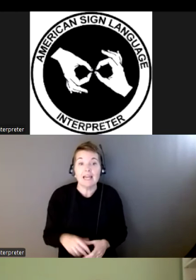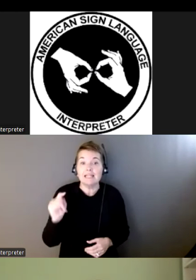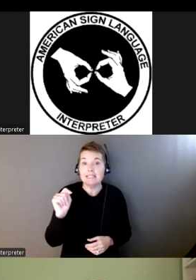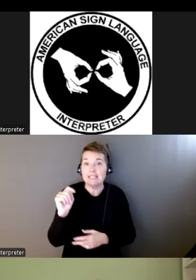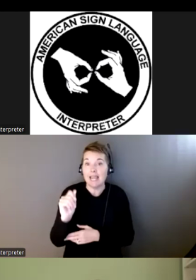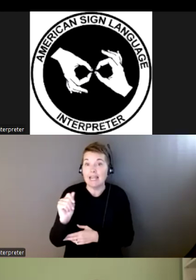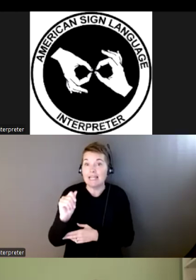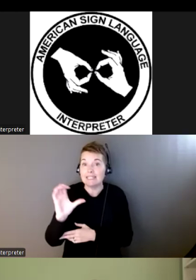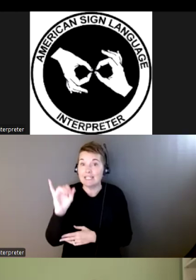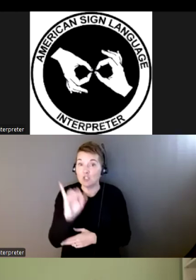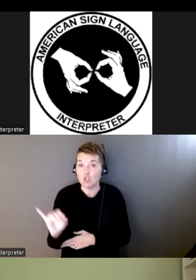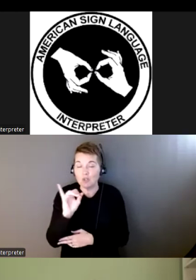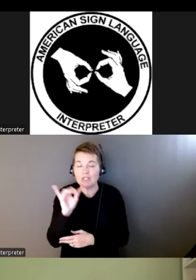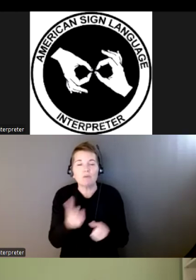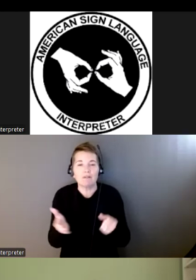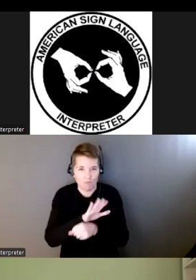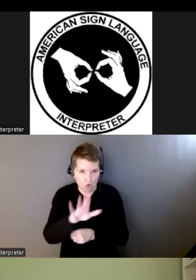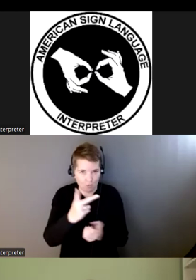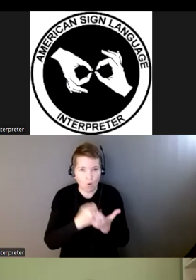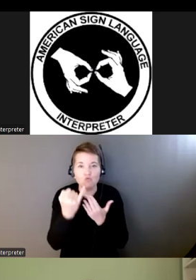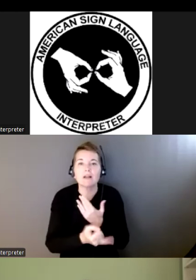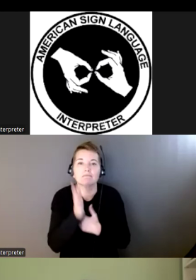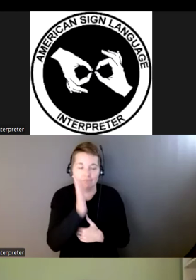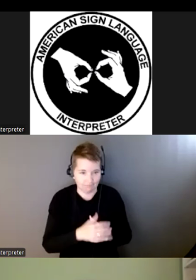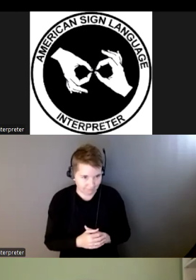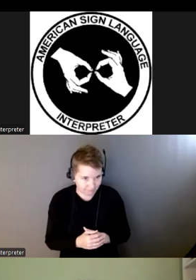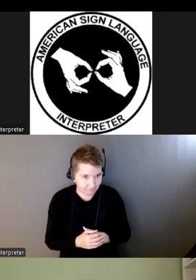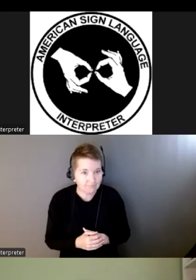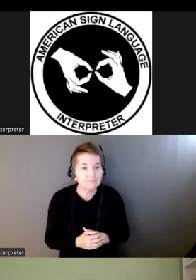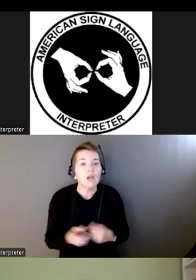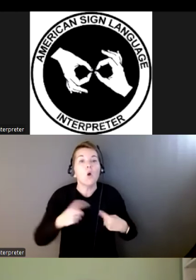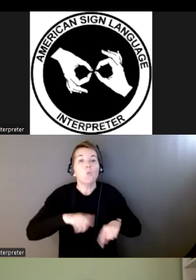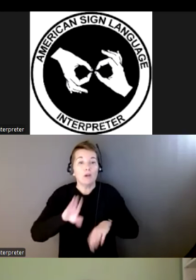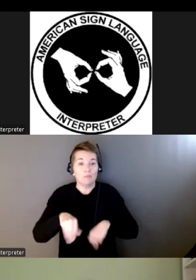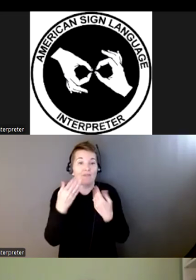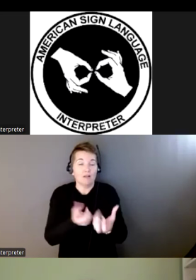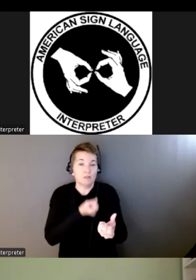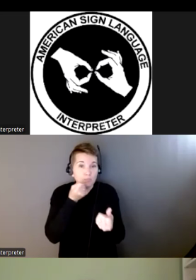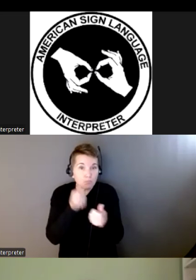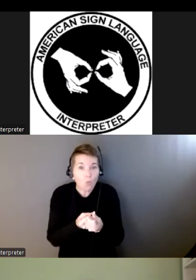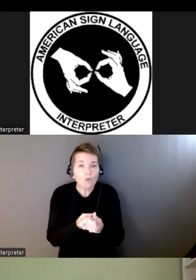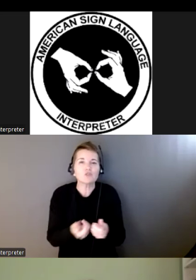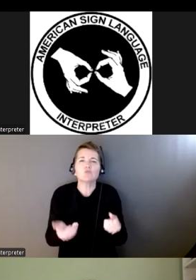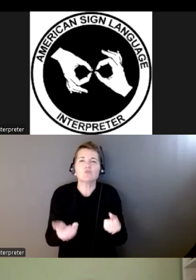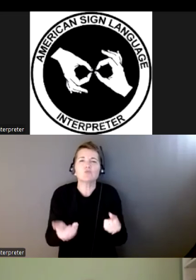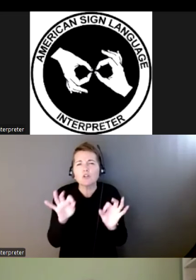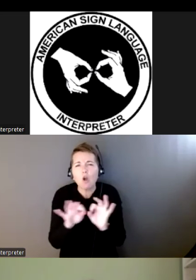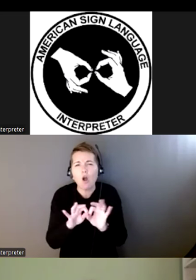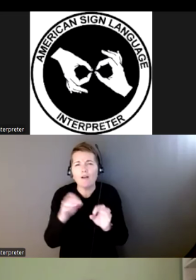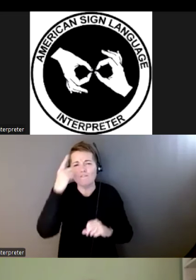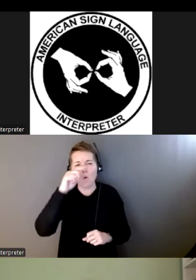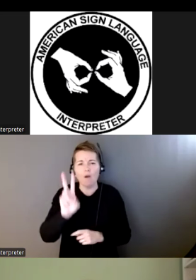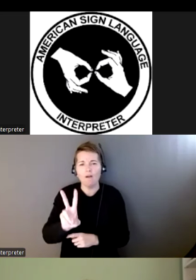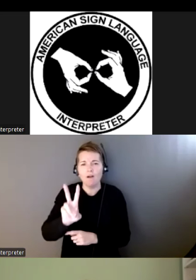liability insurance. You will also receive support with and covering the cost of the vulnerable sector